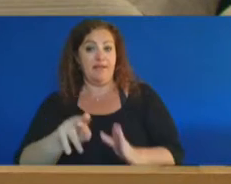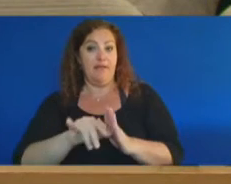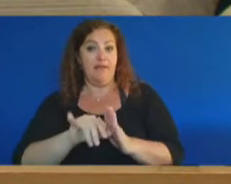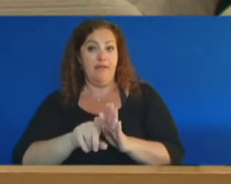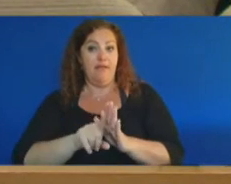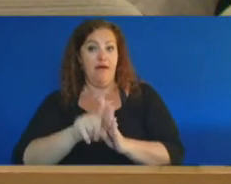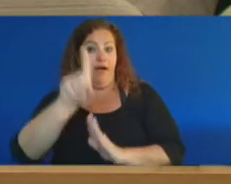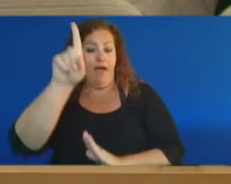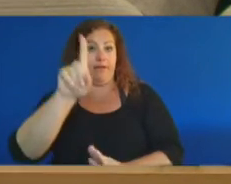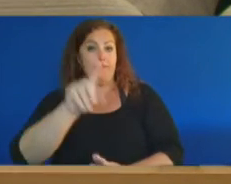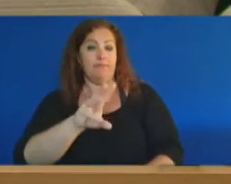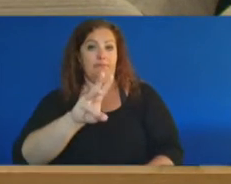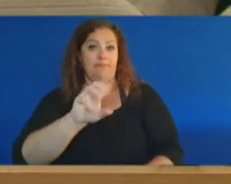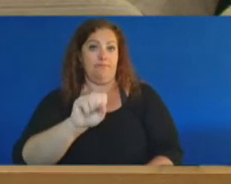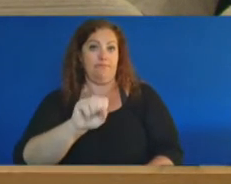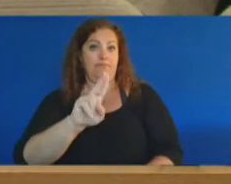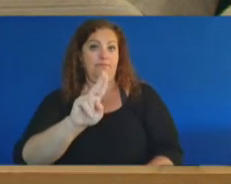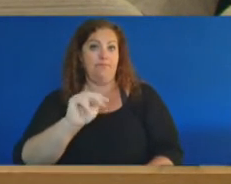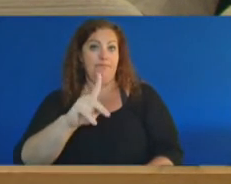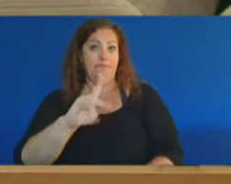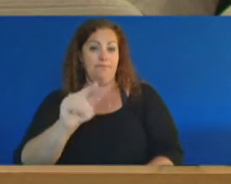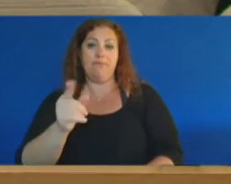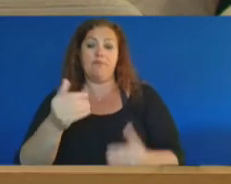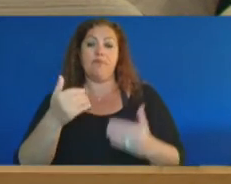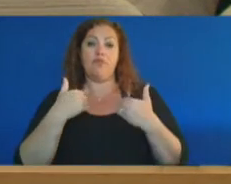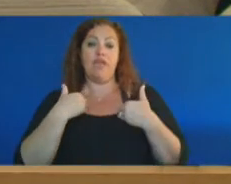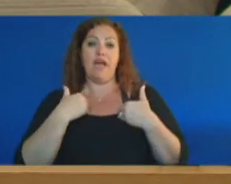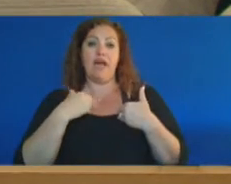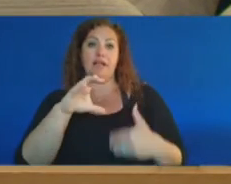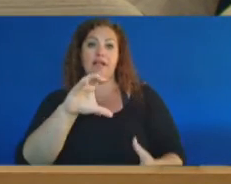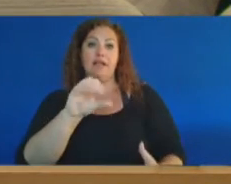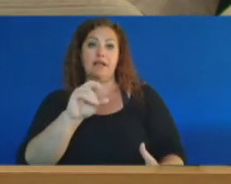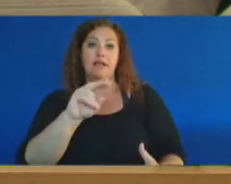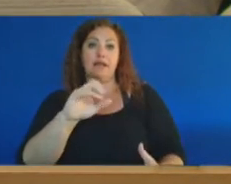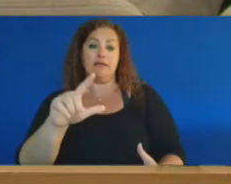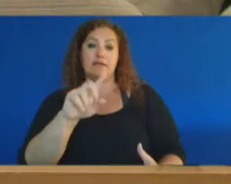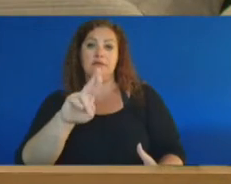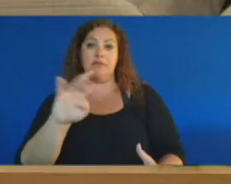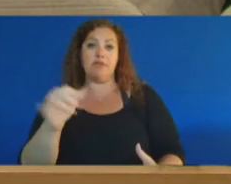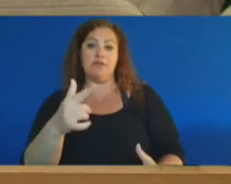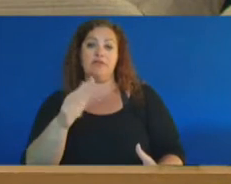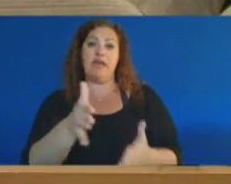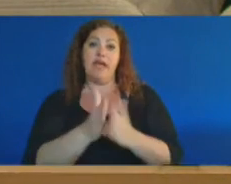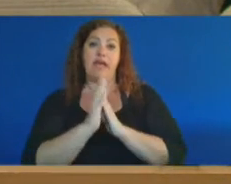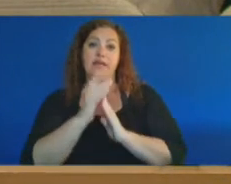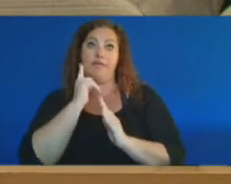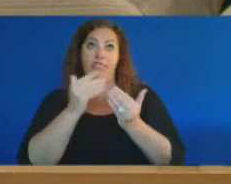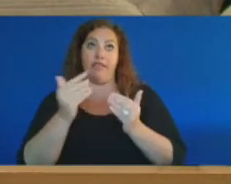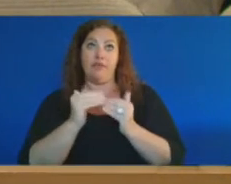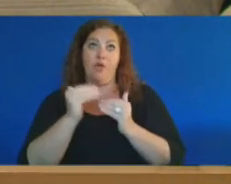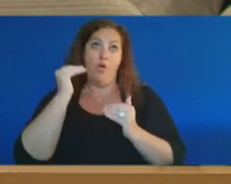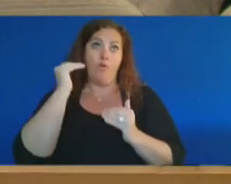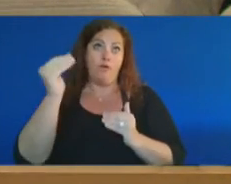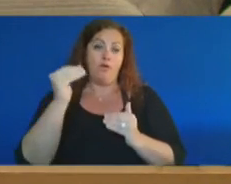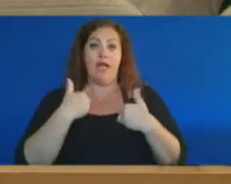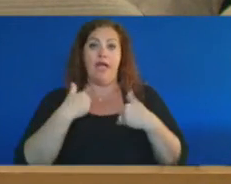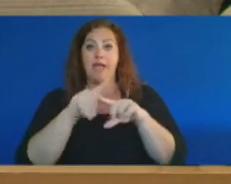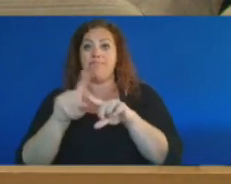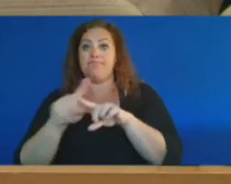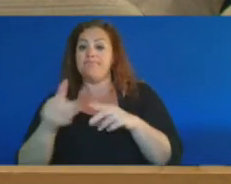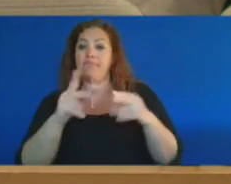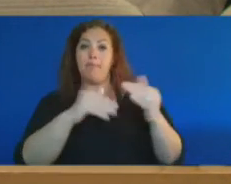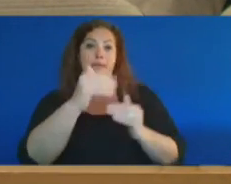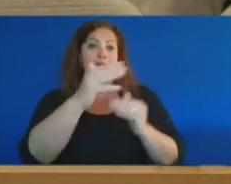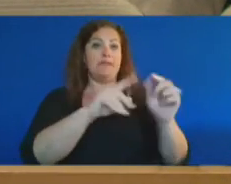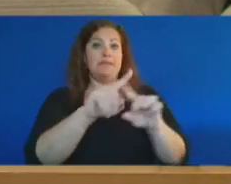you know we did have a conditional rezoning that was asking for some things over and above had some buildings in some different places and so uh I think